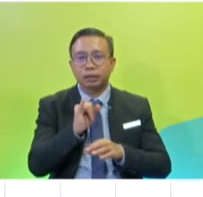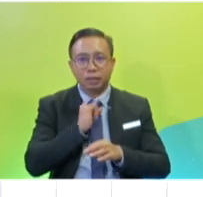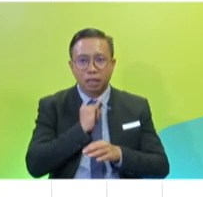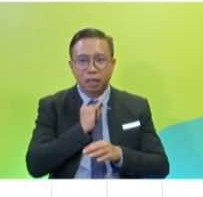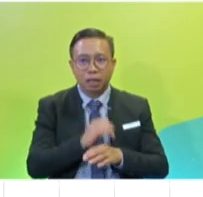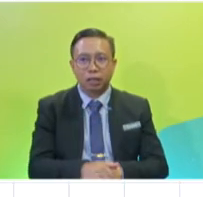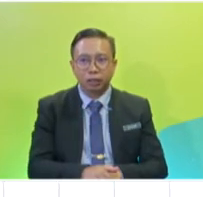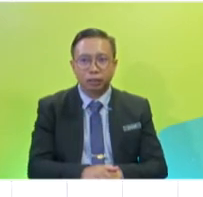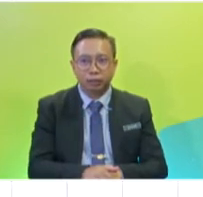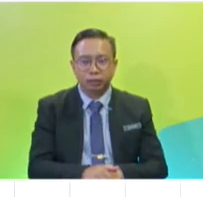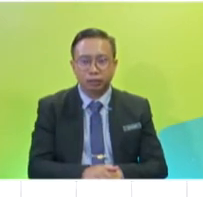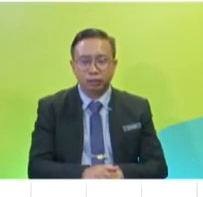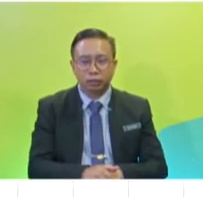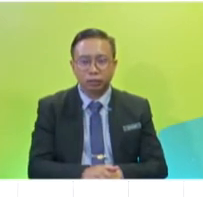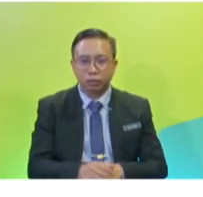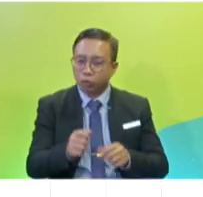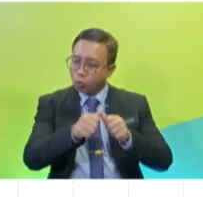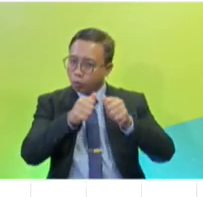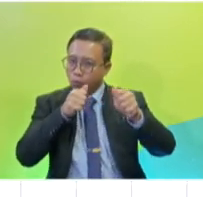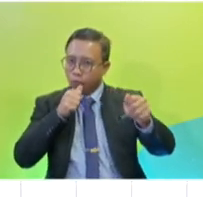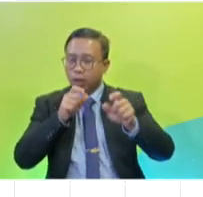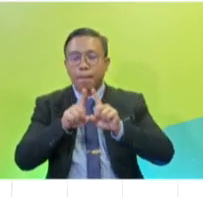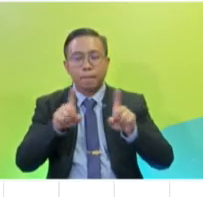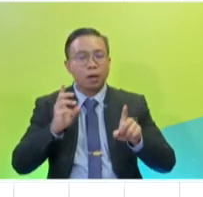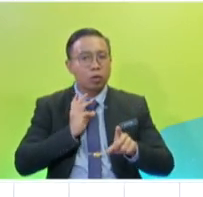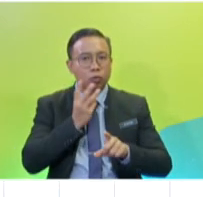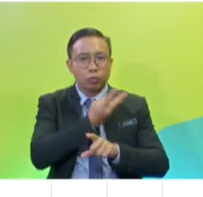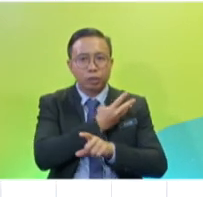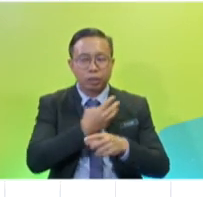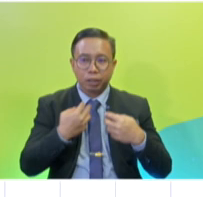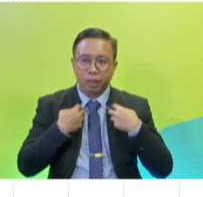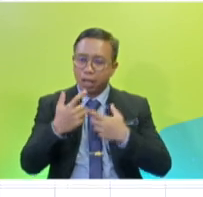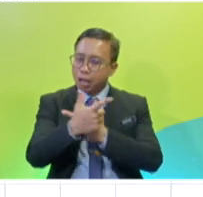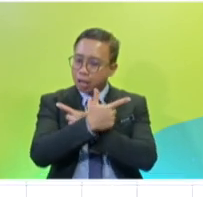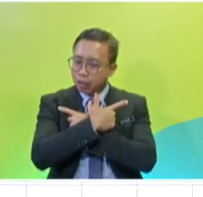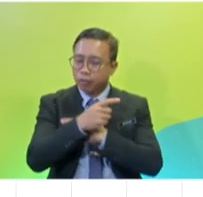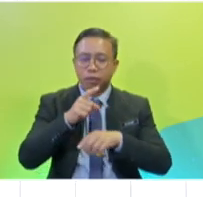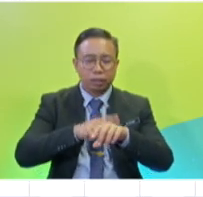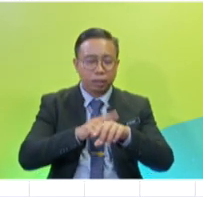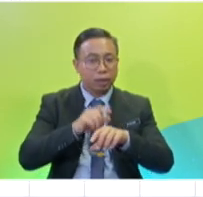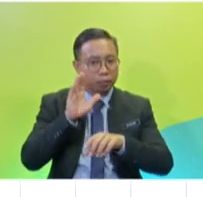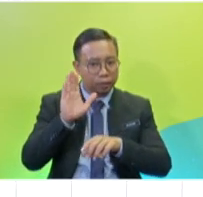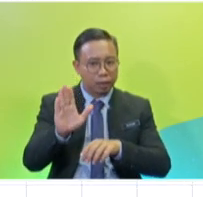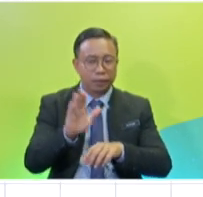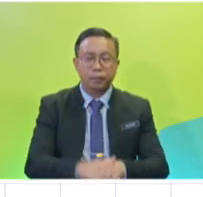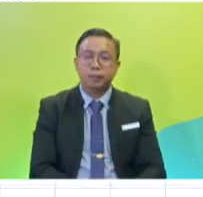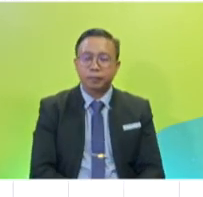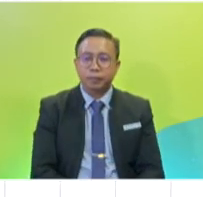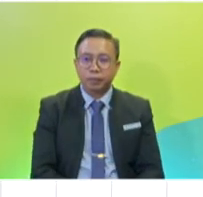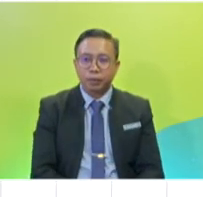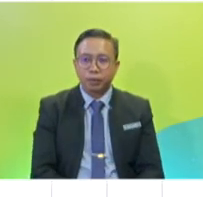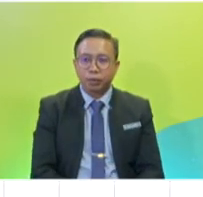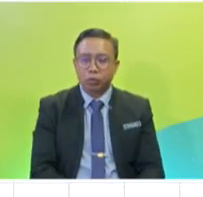papa and waterfall is too far, but we had a lovely time there. Okay, so you had this is